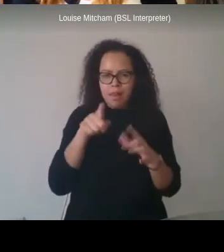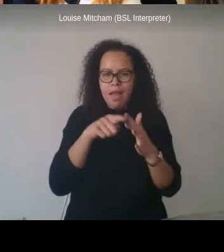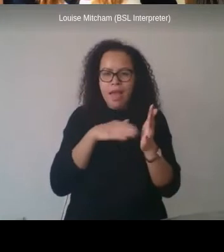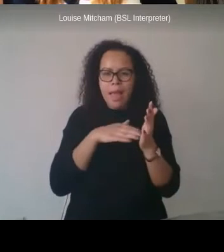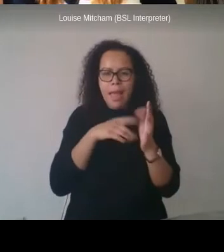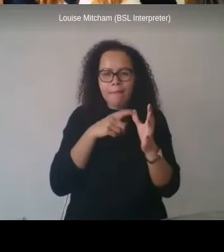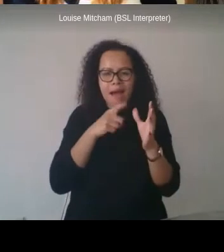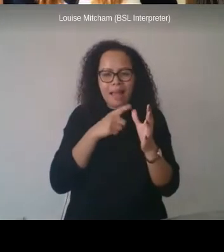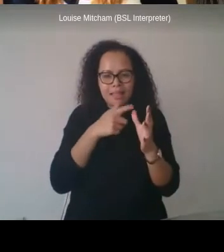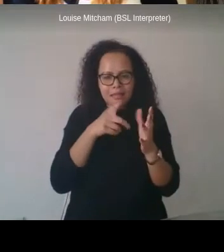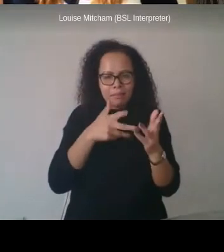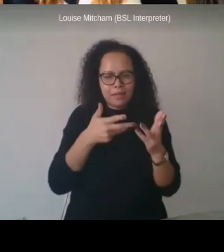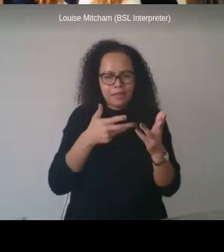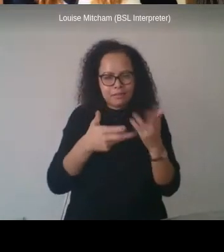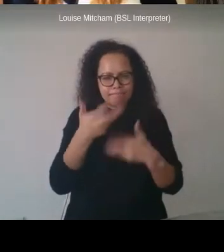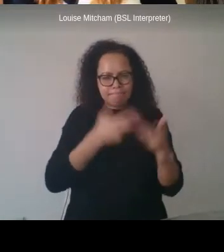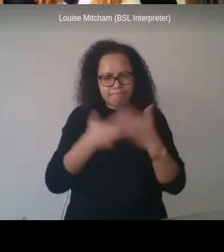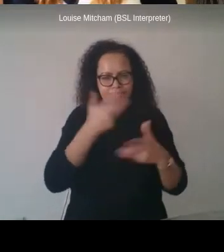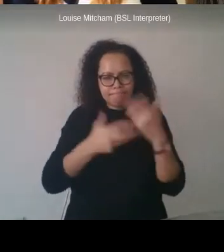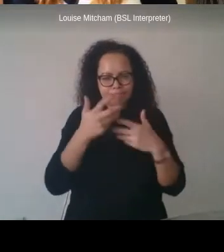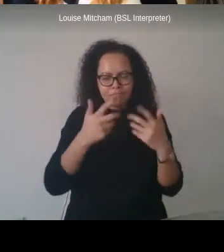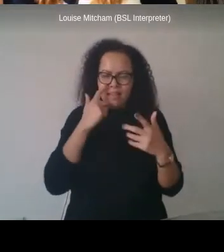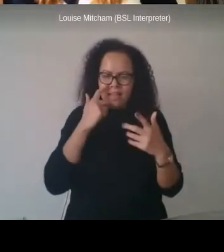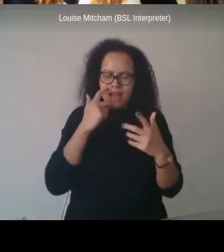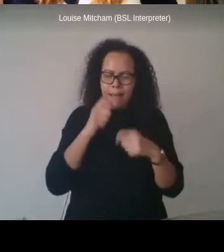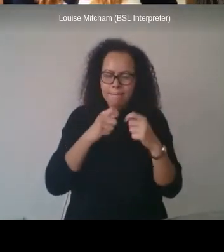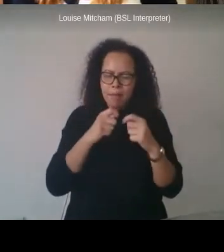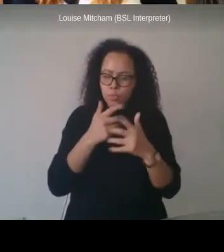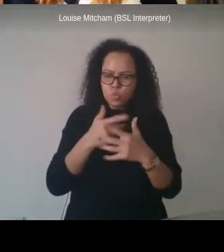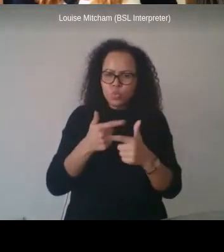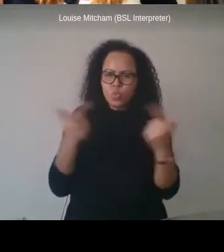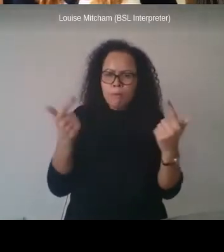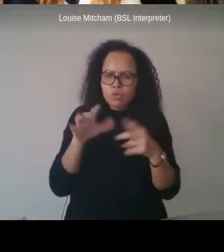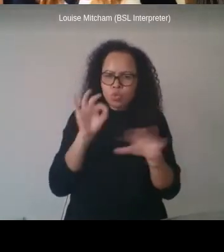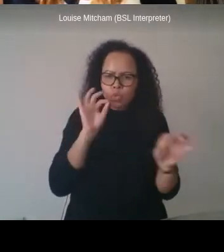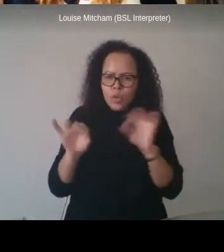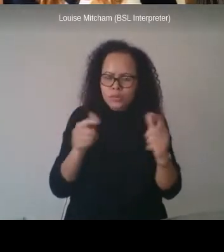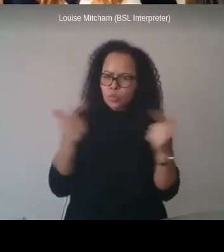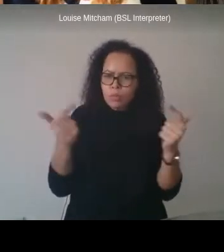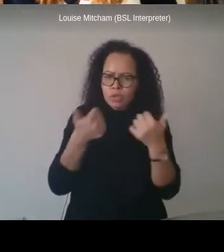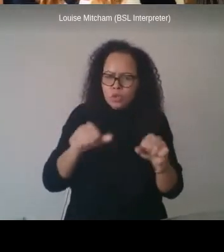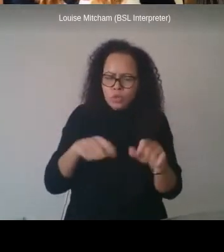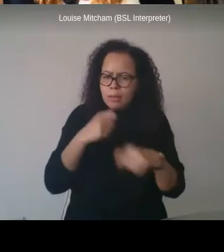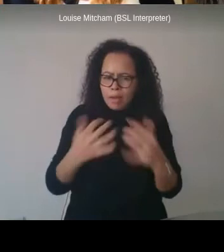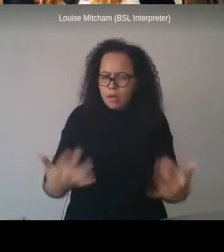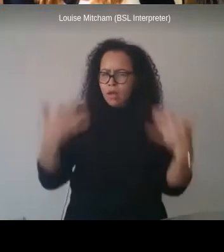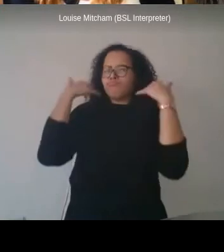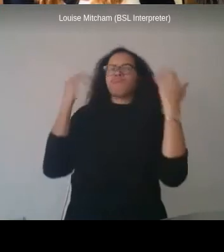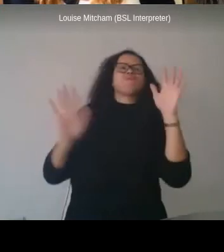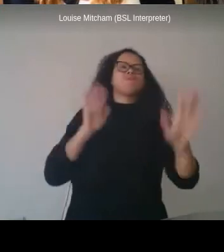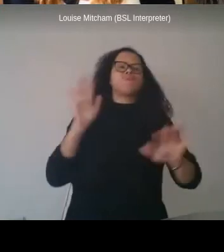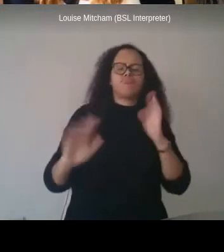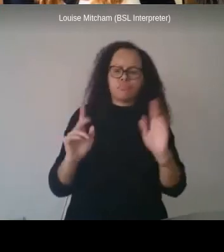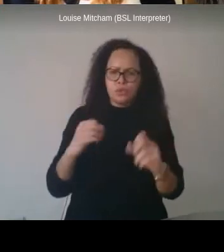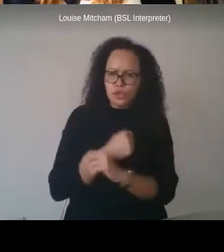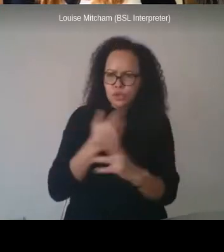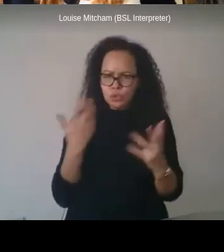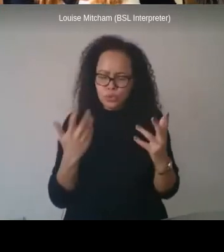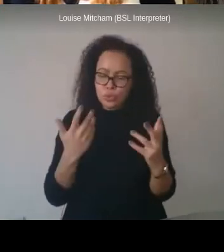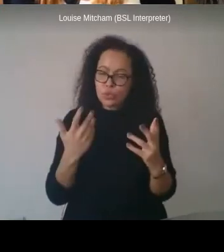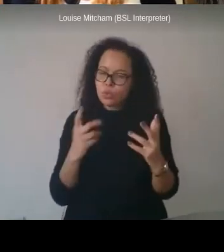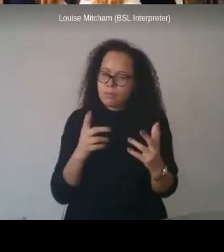that, there's almost, you could be overwhelmed by choice, overwhelmed by solutions. So what are potentially some of the takeaways for